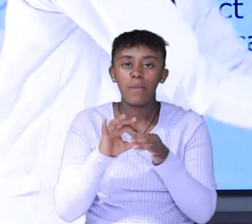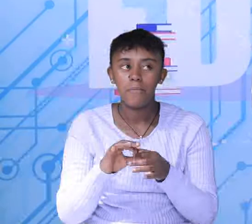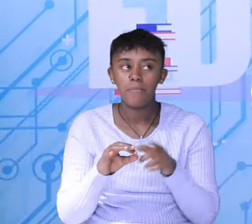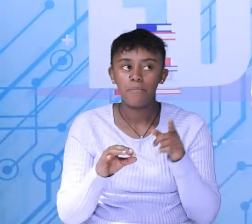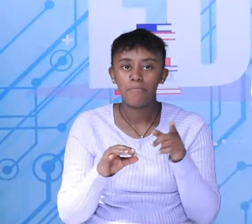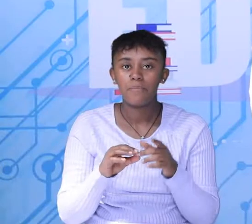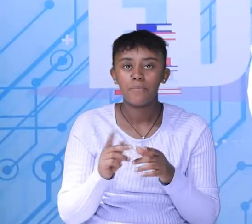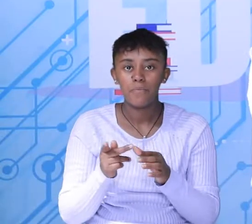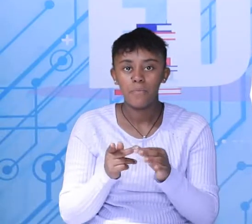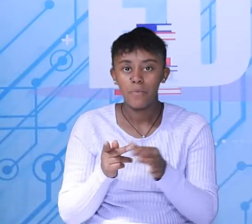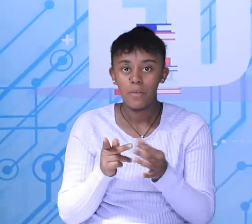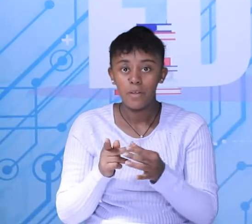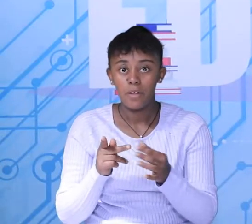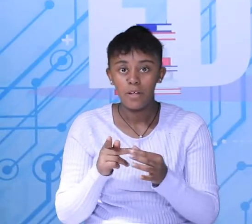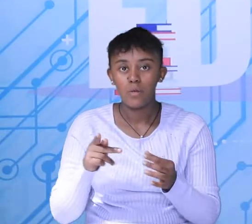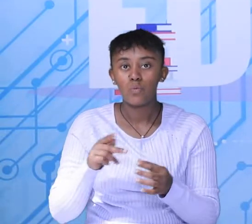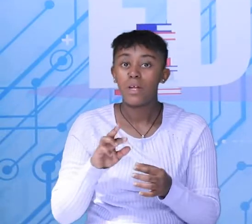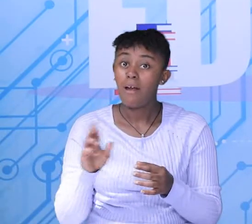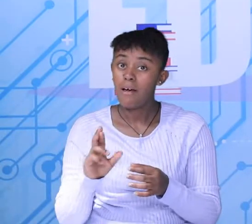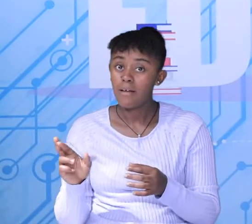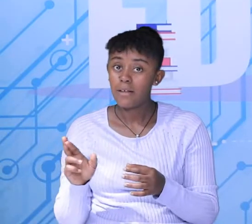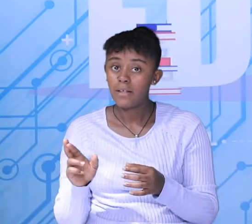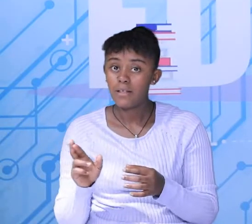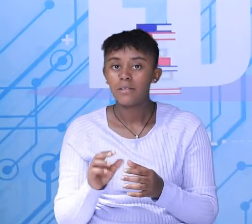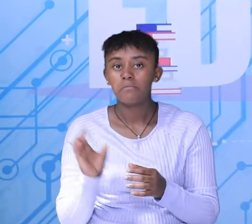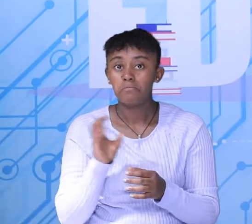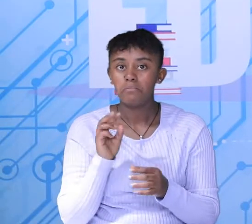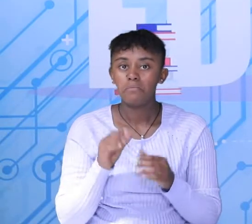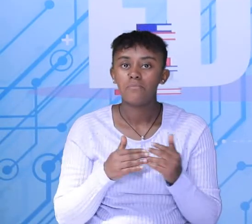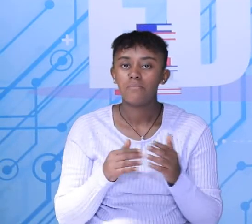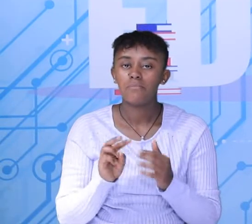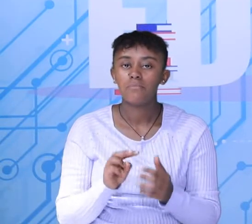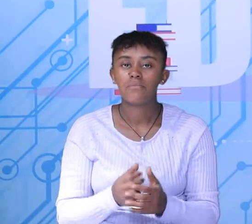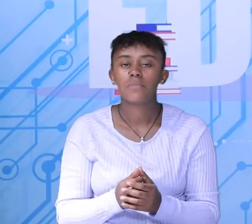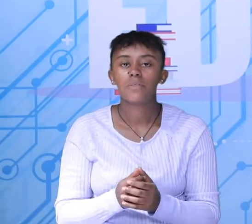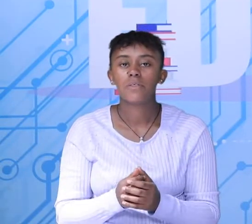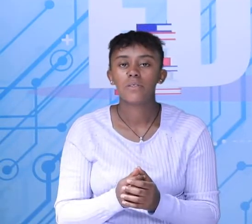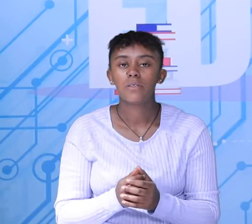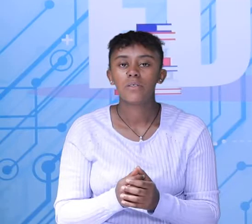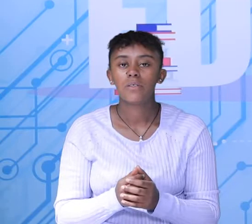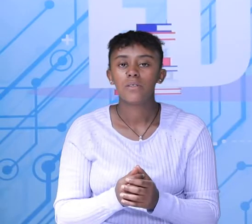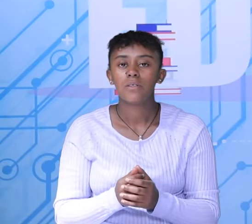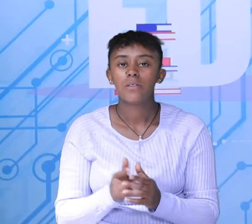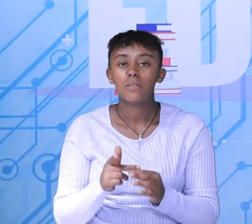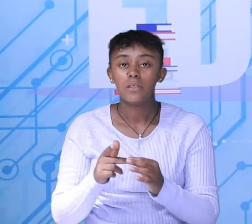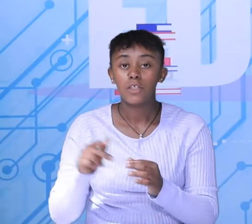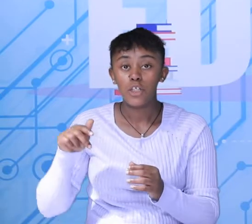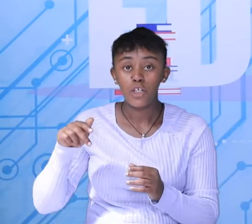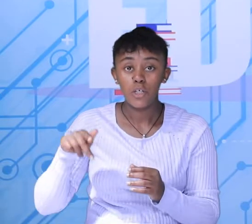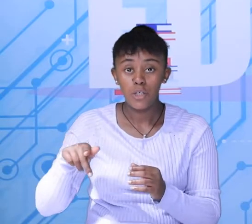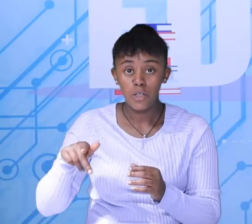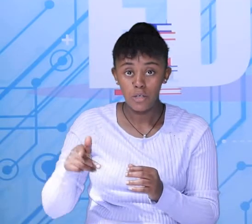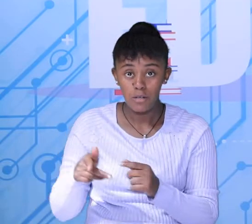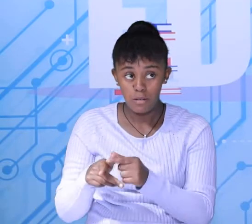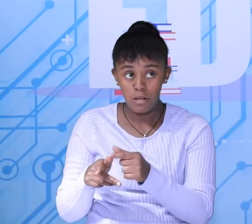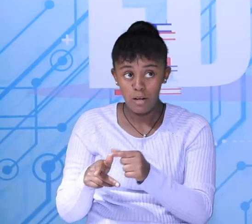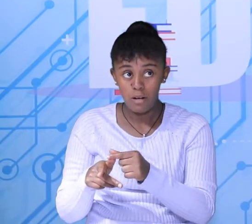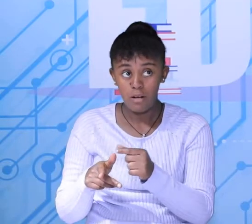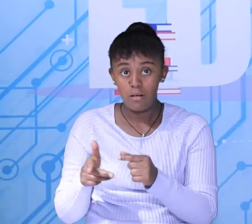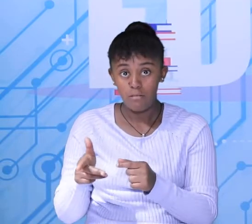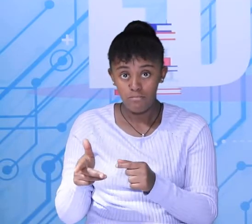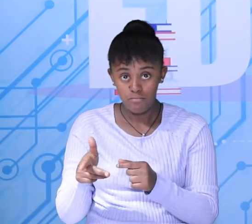so in a uniform magnetic field of 12 millitesla oriented as shown. So in the case of A, the current